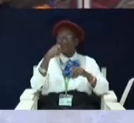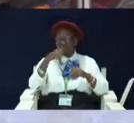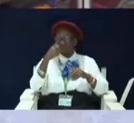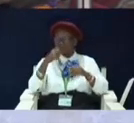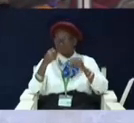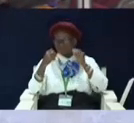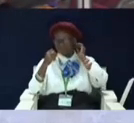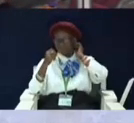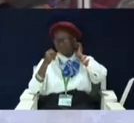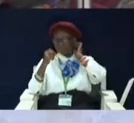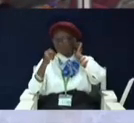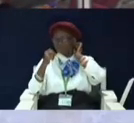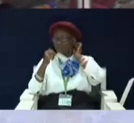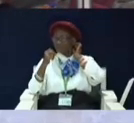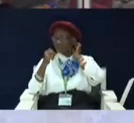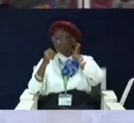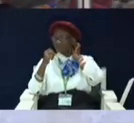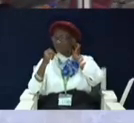wo Elisha so.